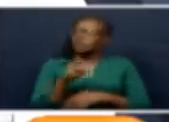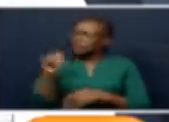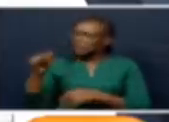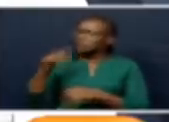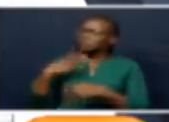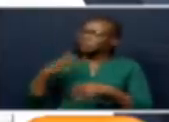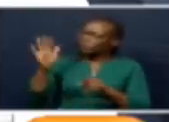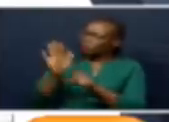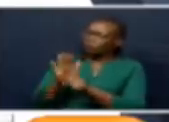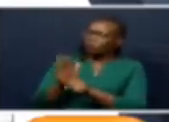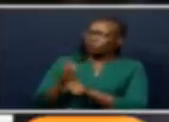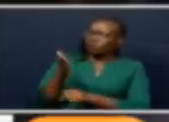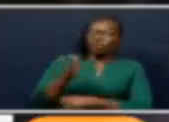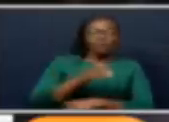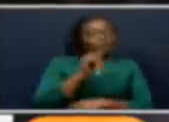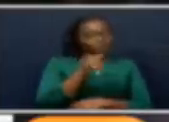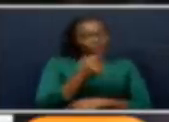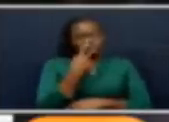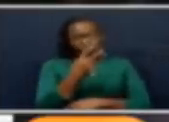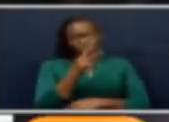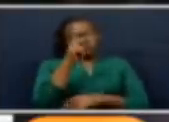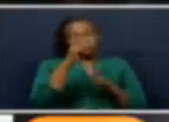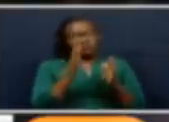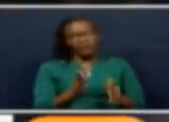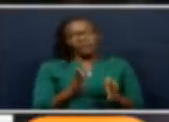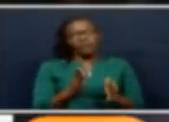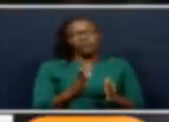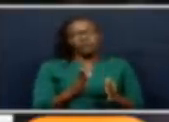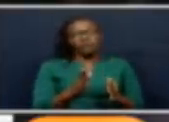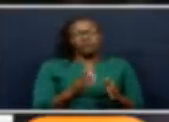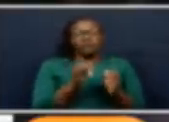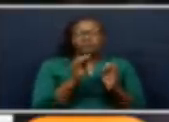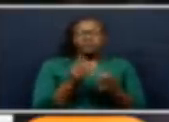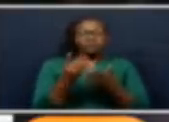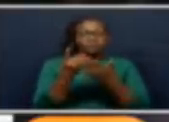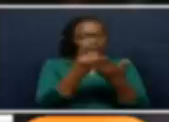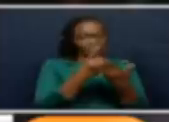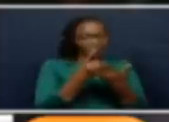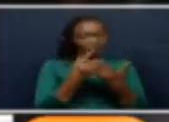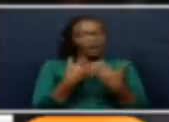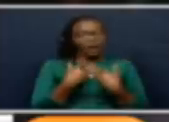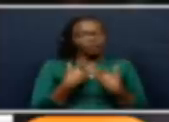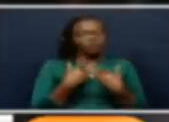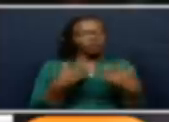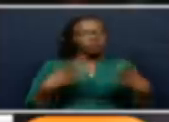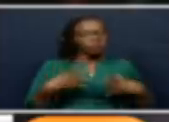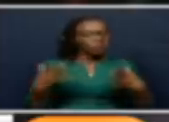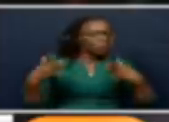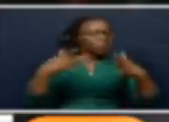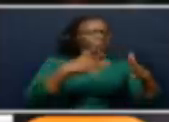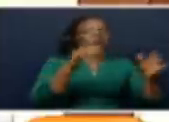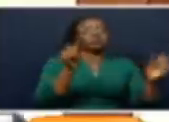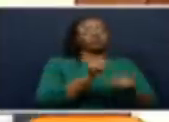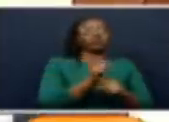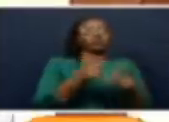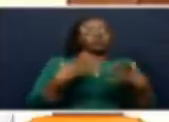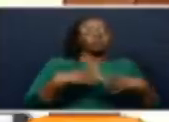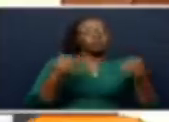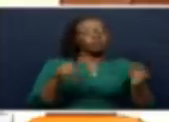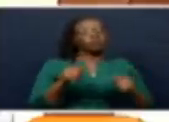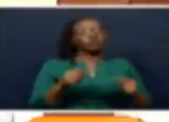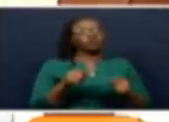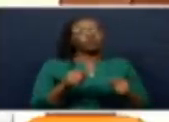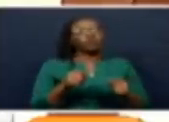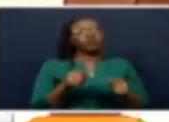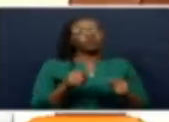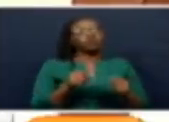people. So you see Kenyans, and if there was dialogue, that crowd would have not been there. People would have been, people are